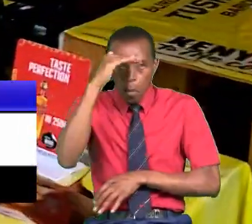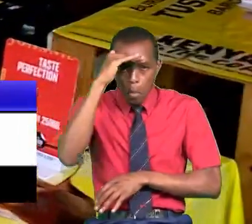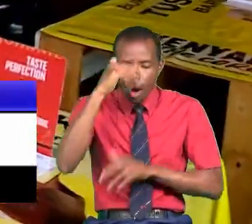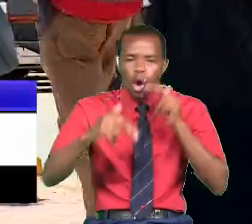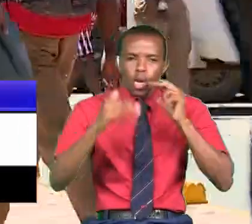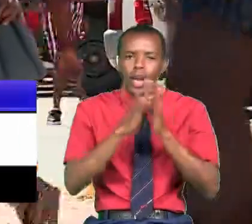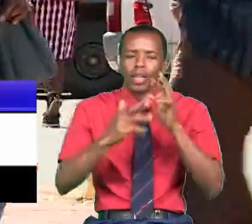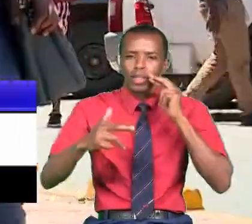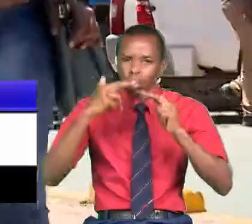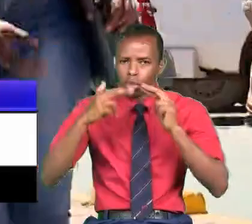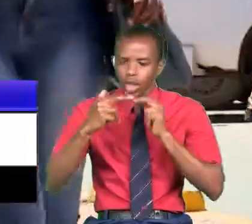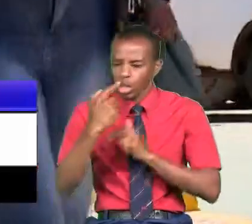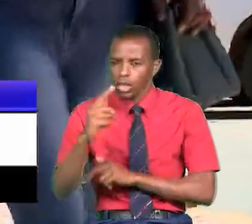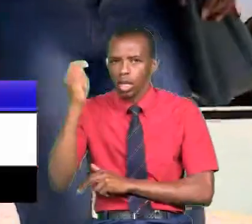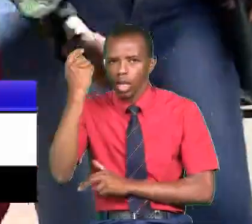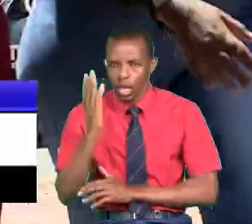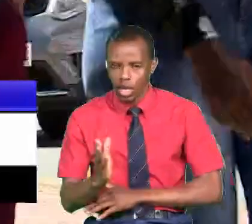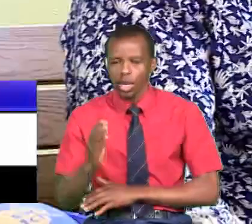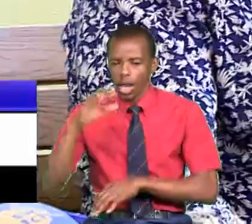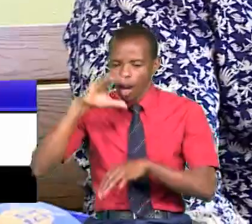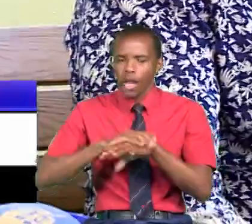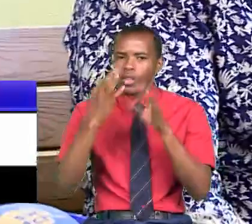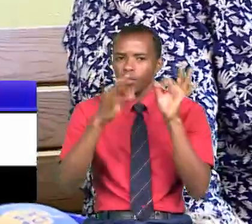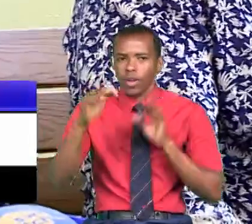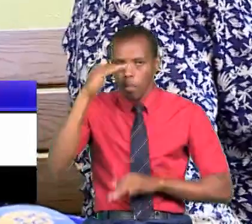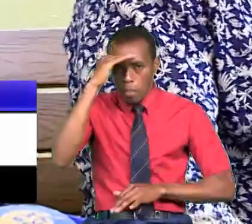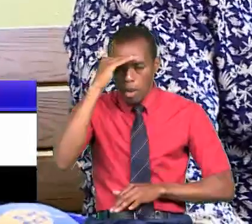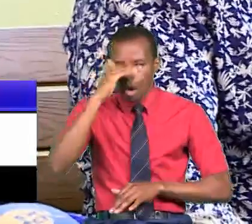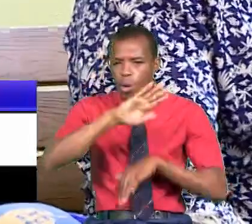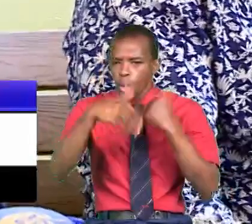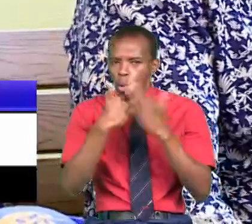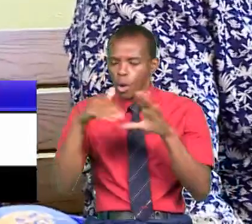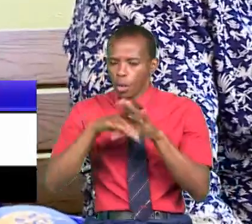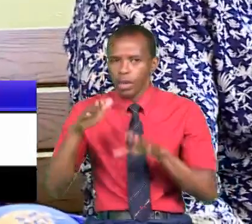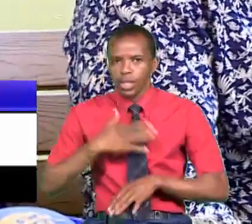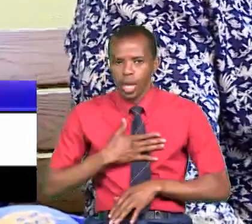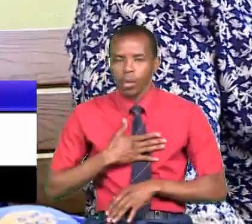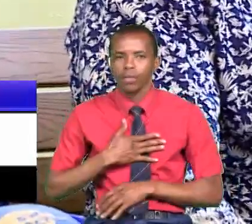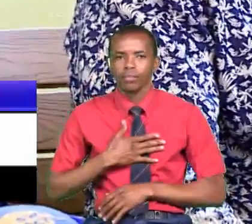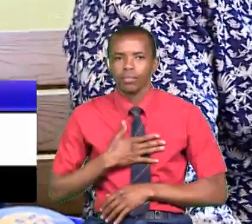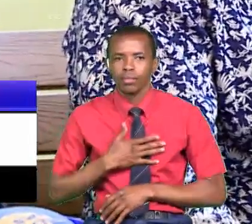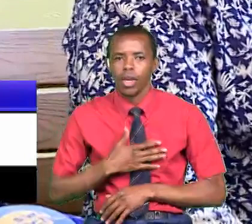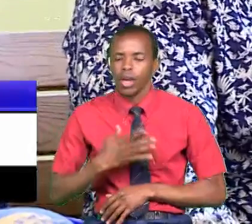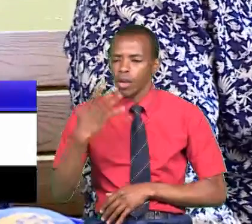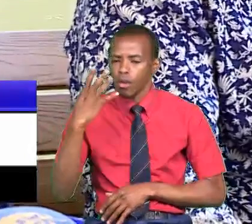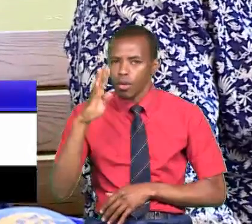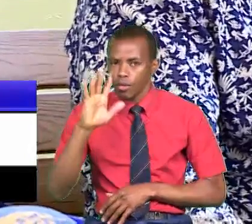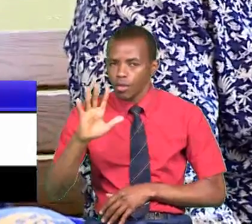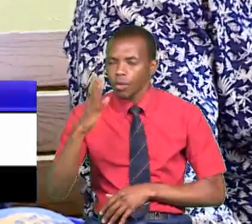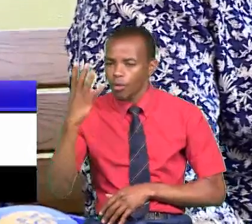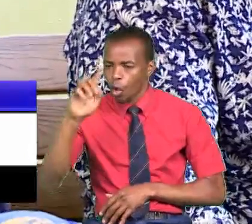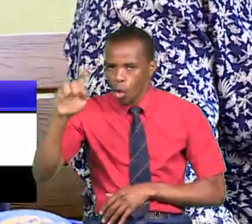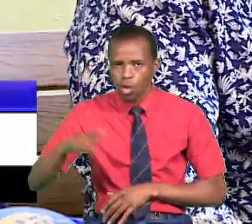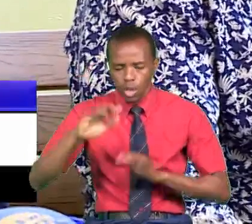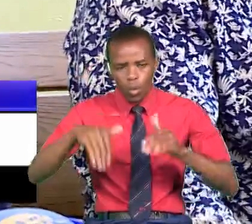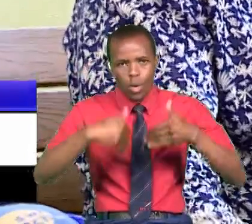hotels and restaurant, each Kenyan gets a free beer. Wanachama wetu wote 1054 inchini. Tumetoa maeneo